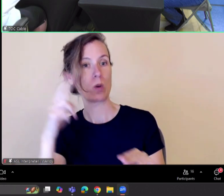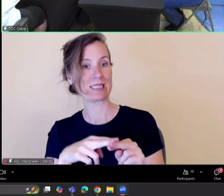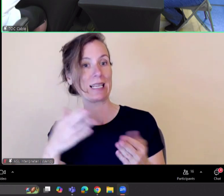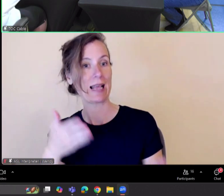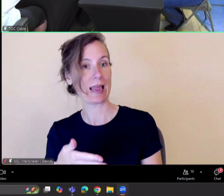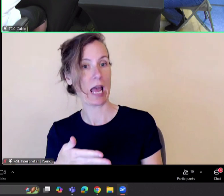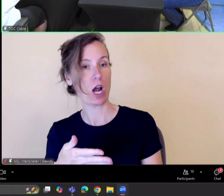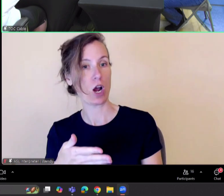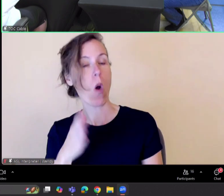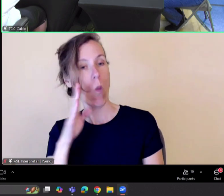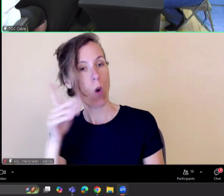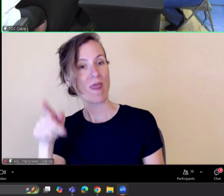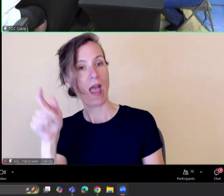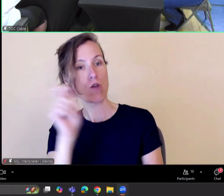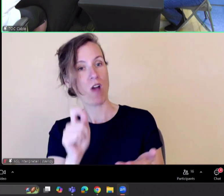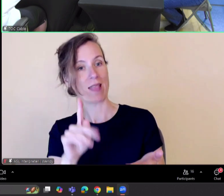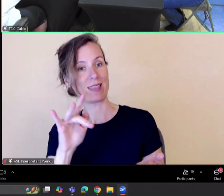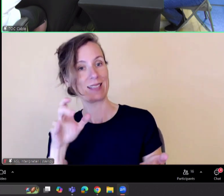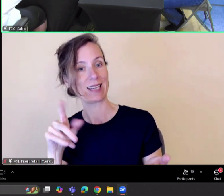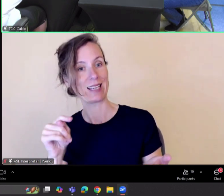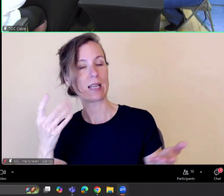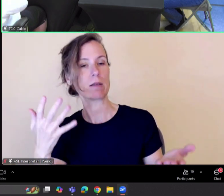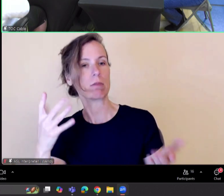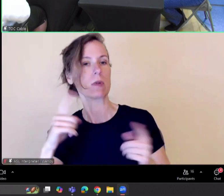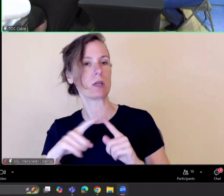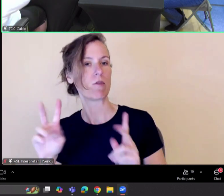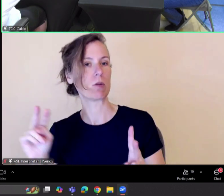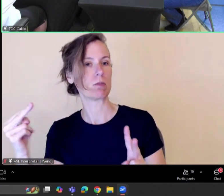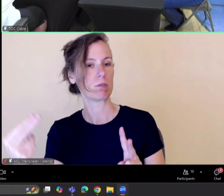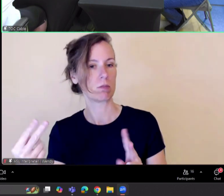right? So that is for you all to ultimately decide.